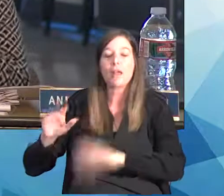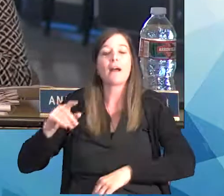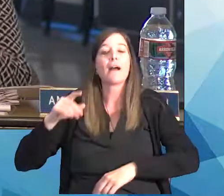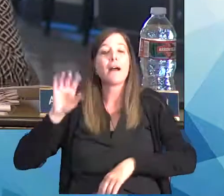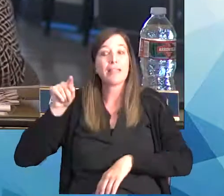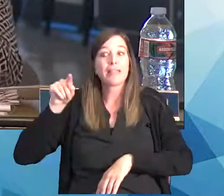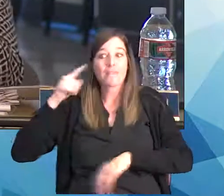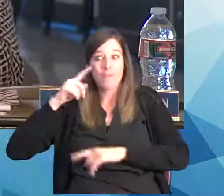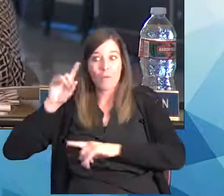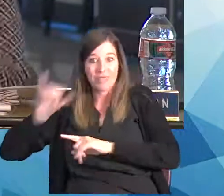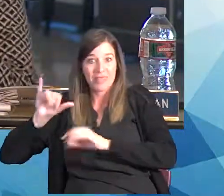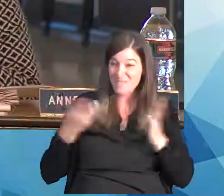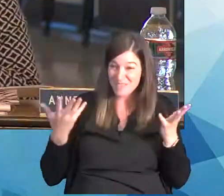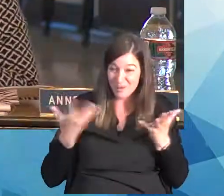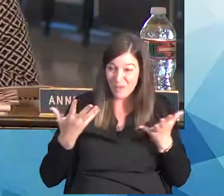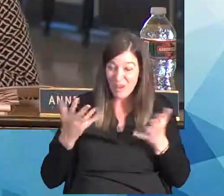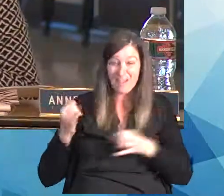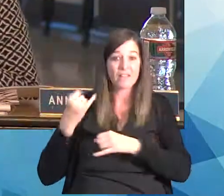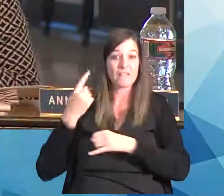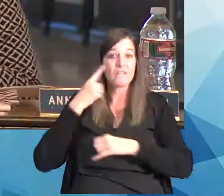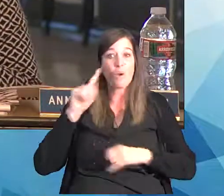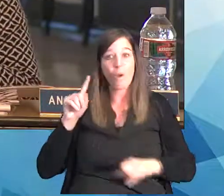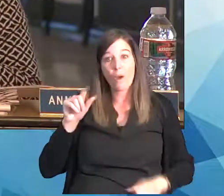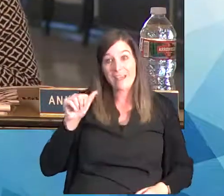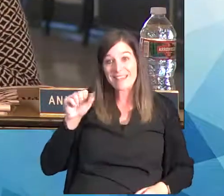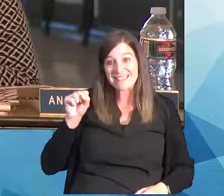the last 40 years have been